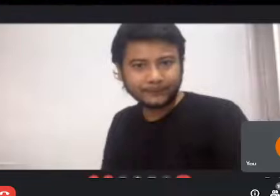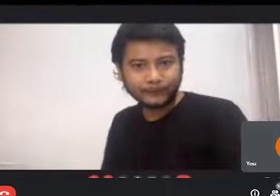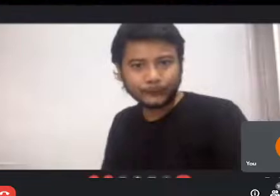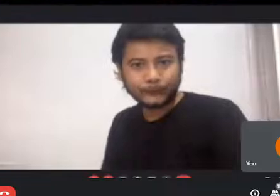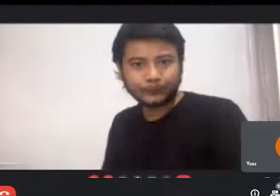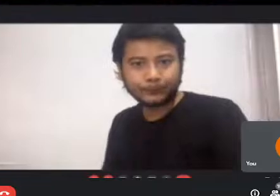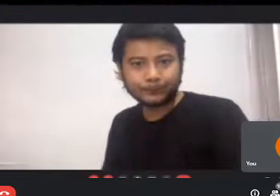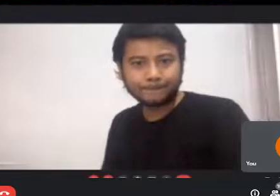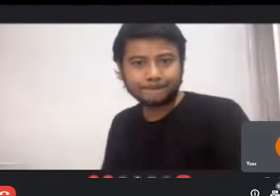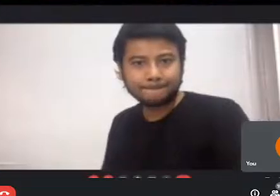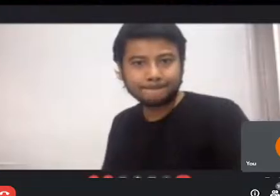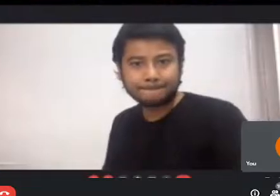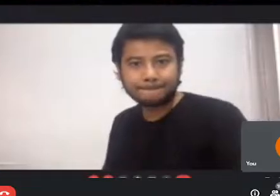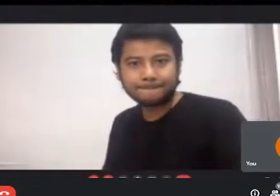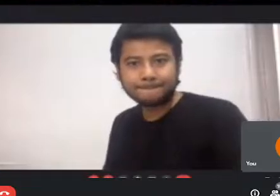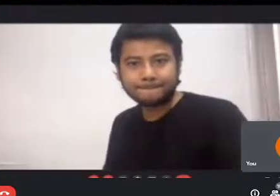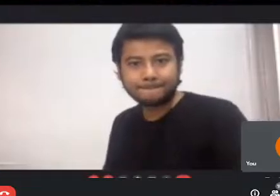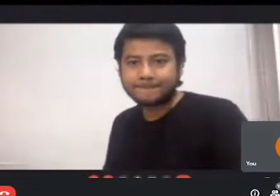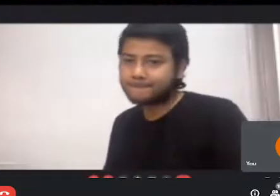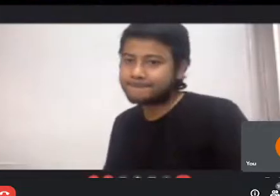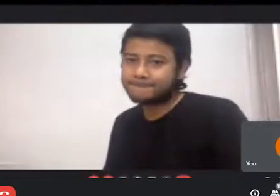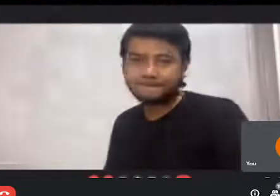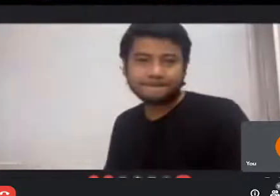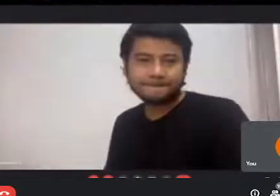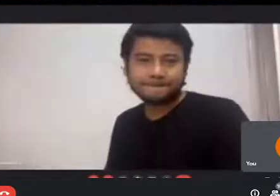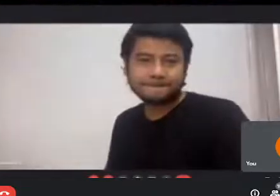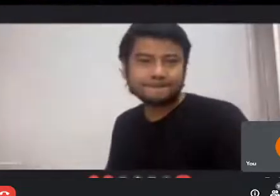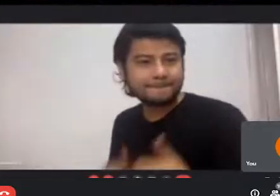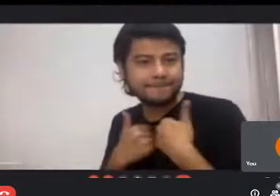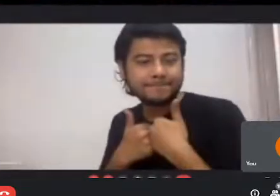All right, so it was a wonderful evening with